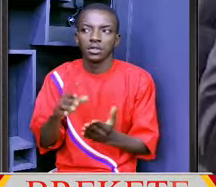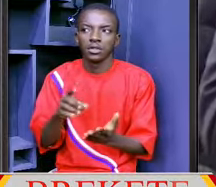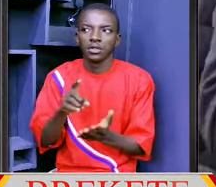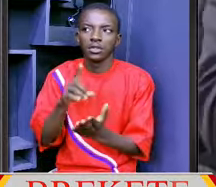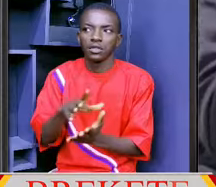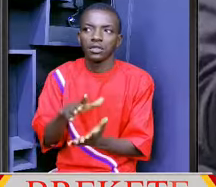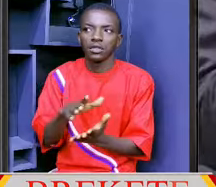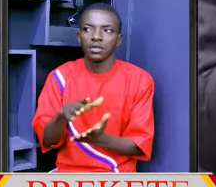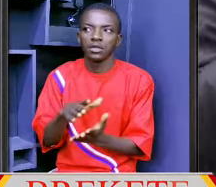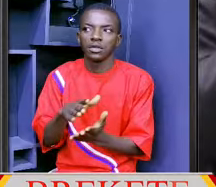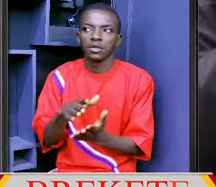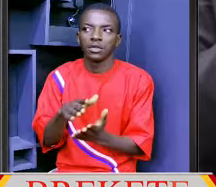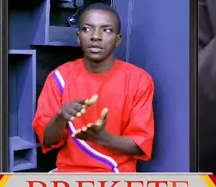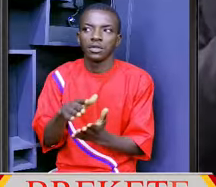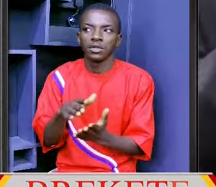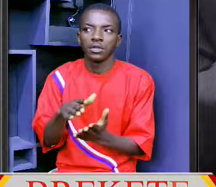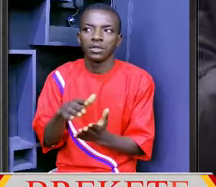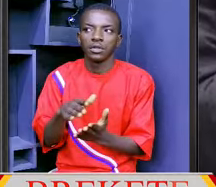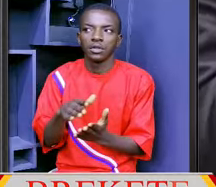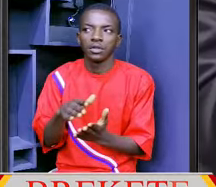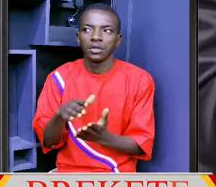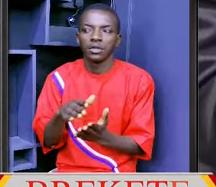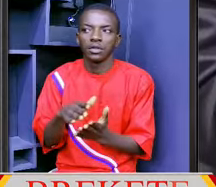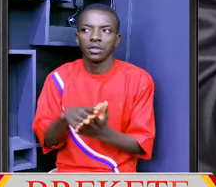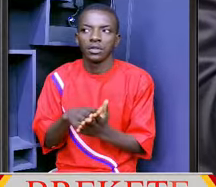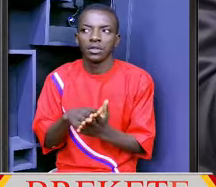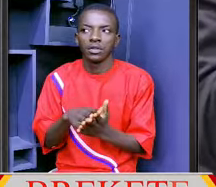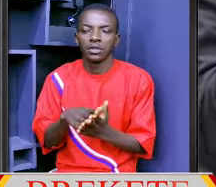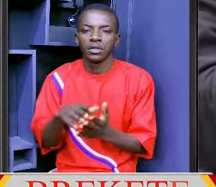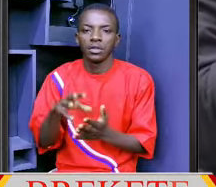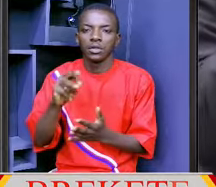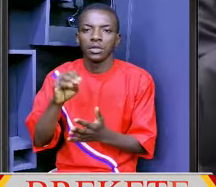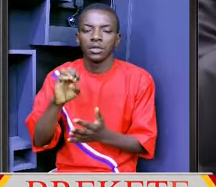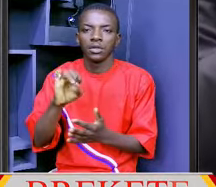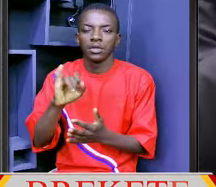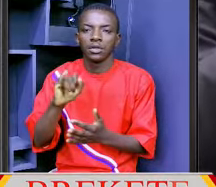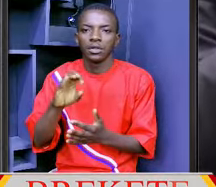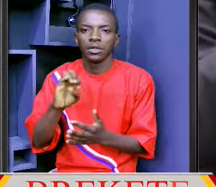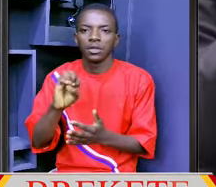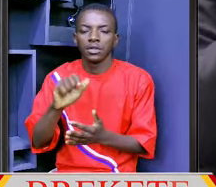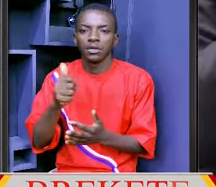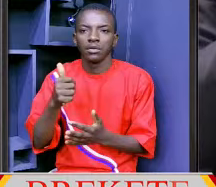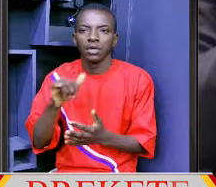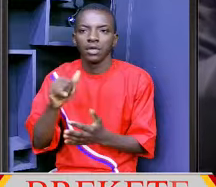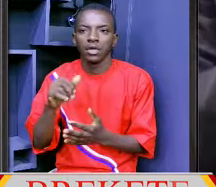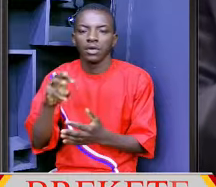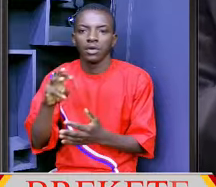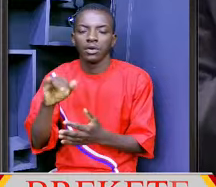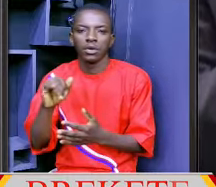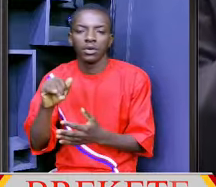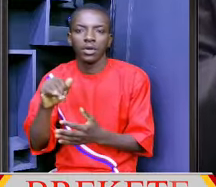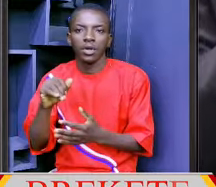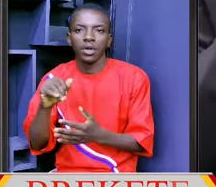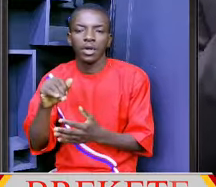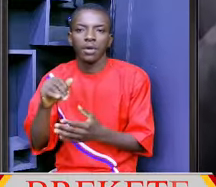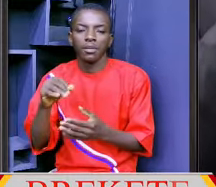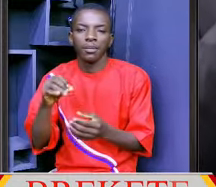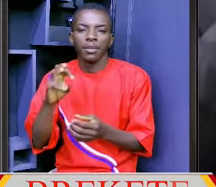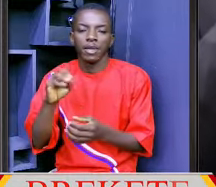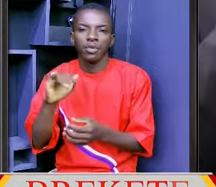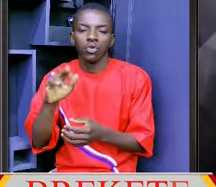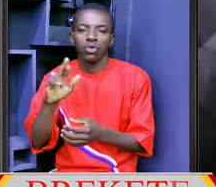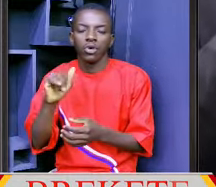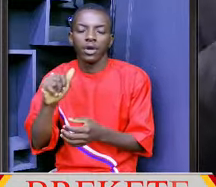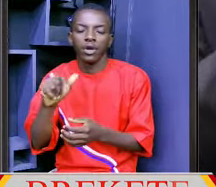one admission letter for what her. What will be the name of the school? Michael Iwene Memorial Secondary School, Aguleri. Mm. They are giving